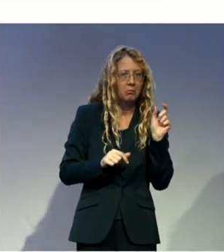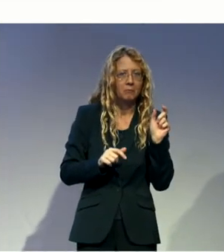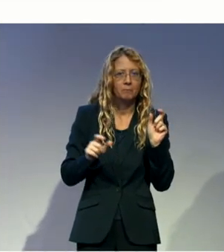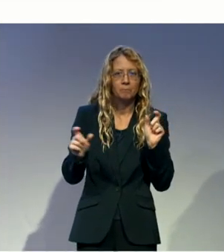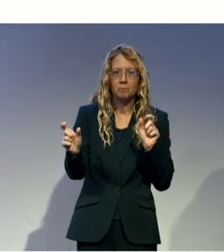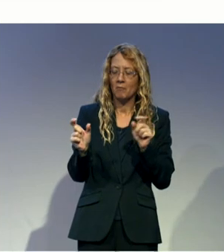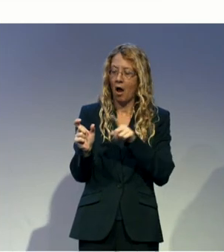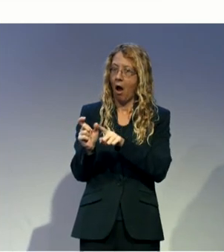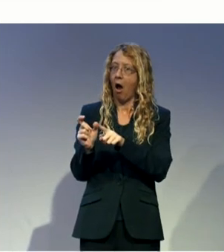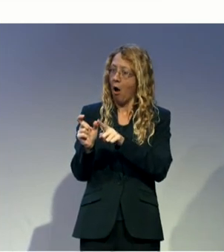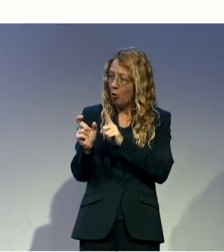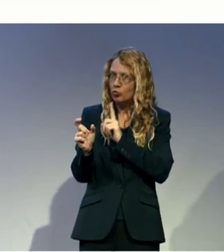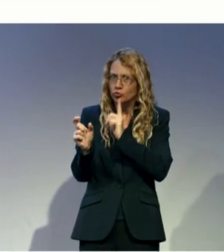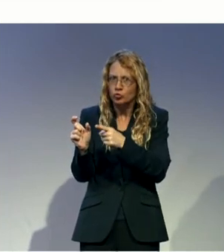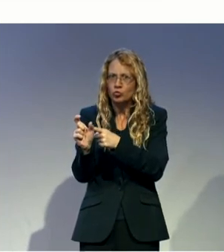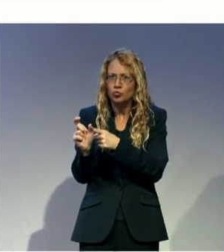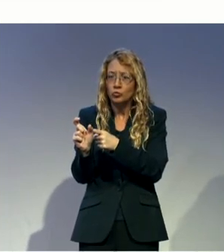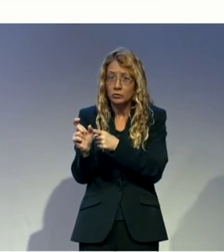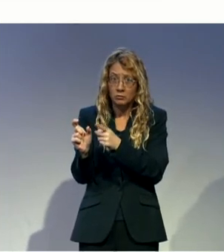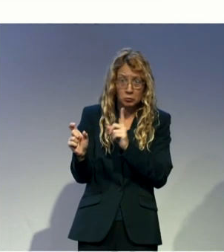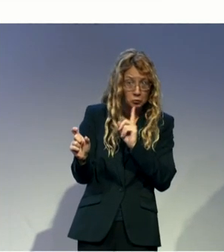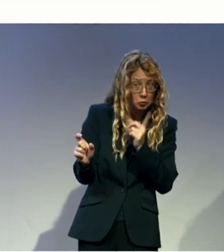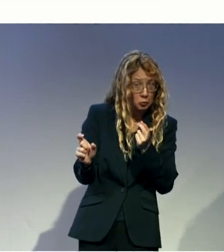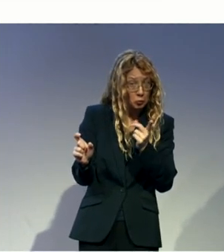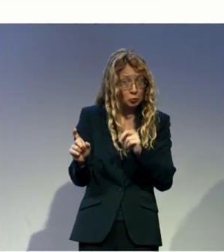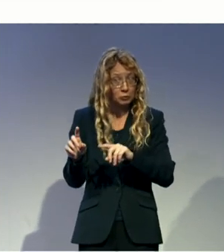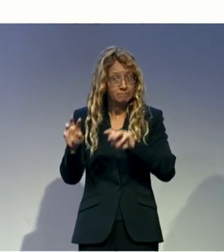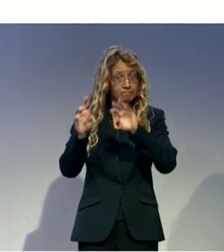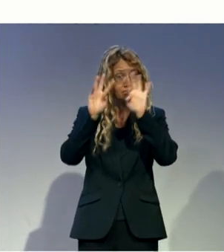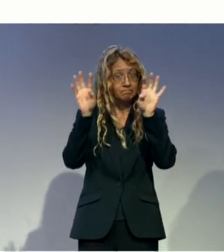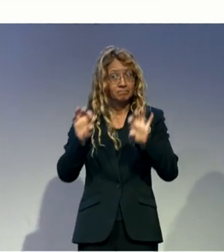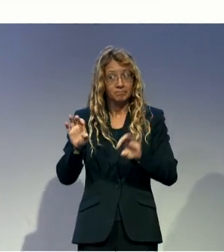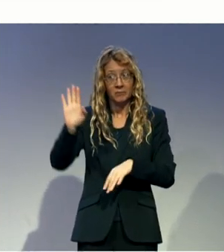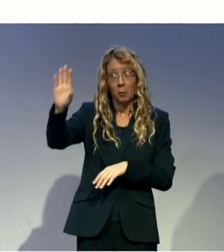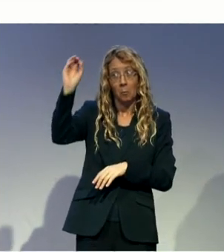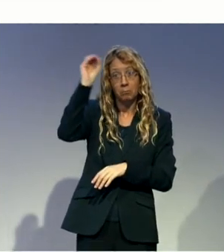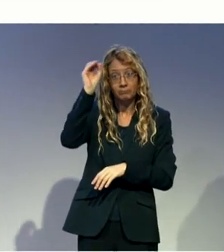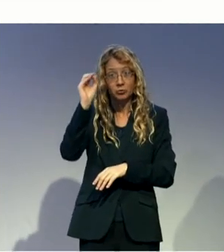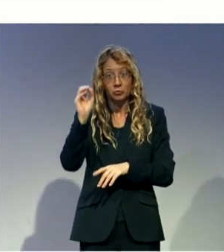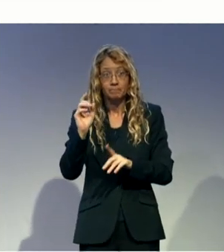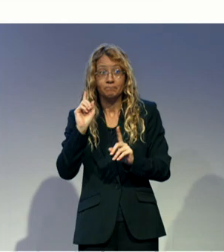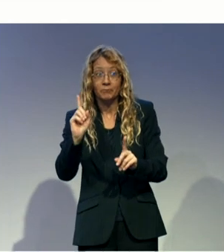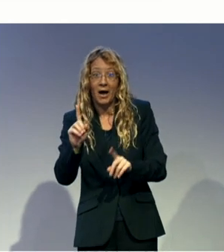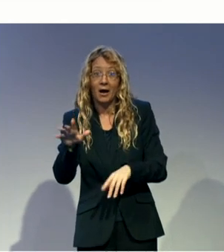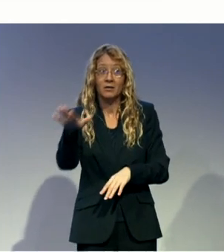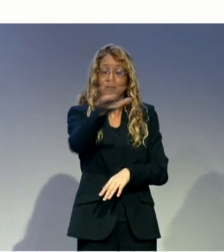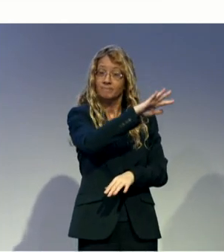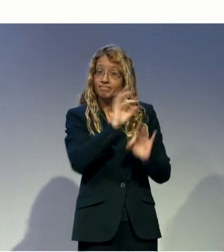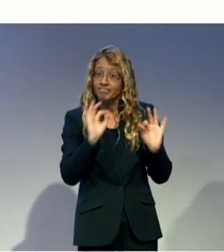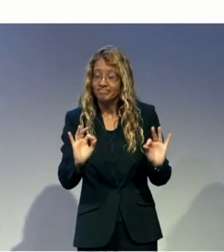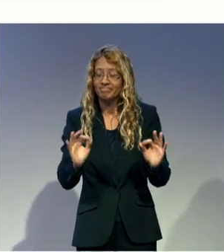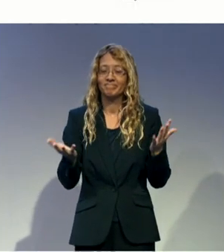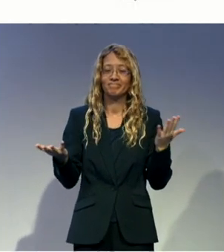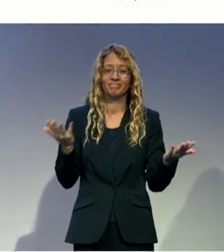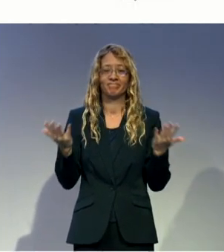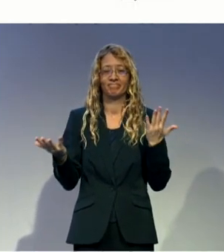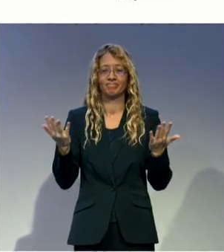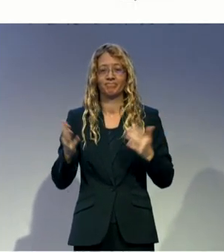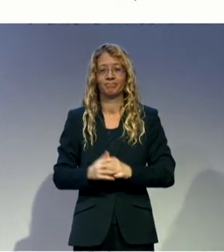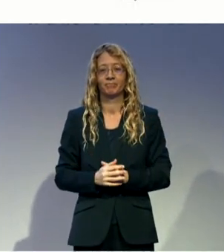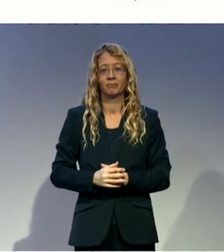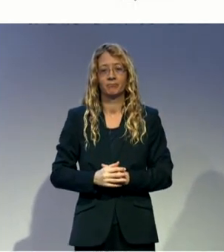between opinion and news, especially for those of us who have problems with reading texts.